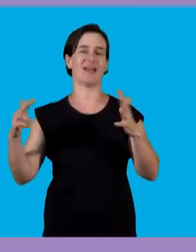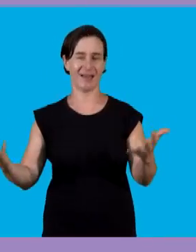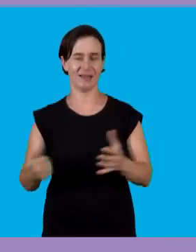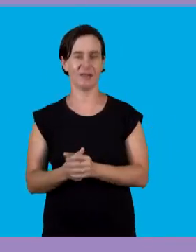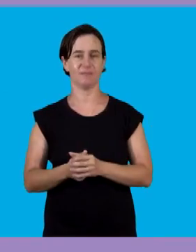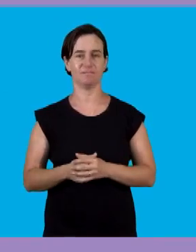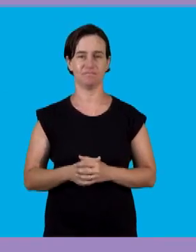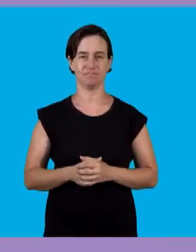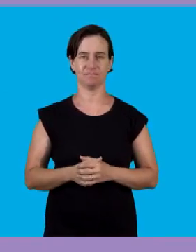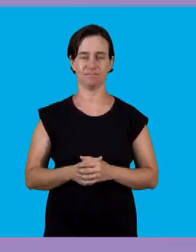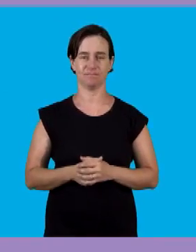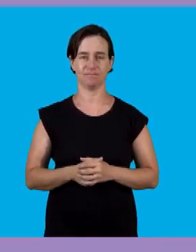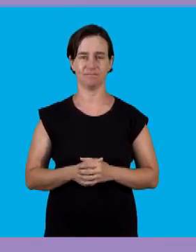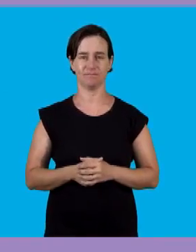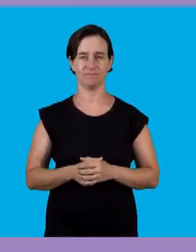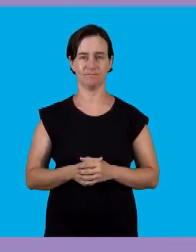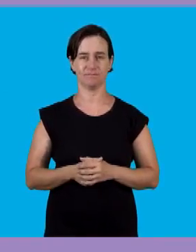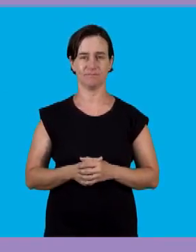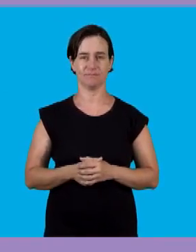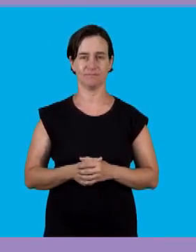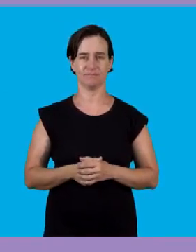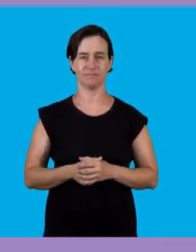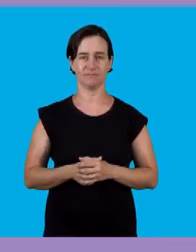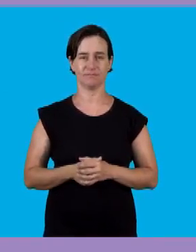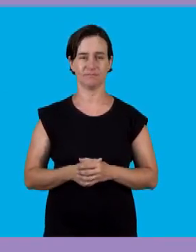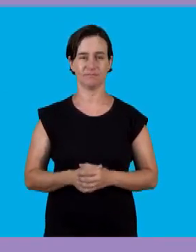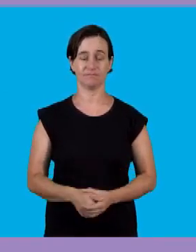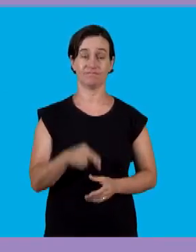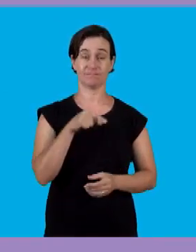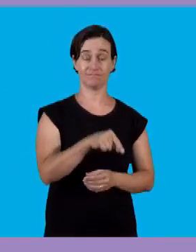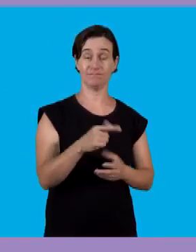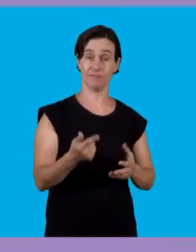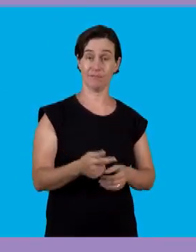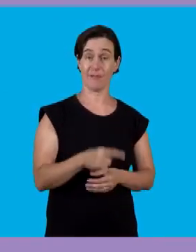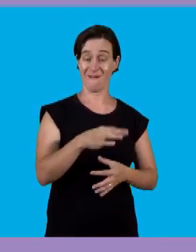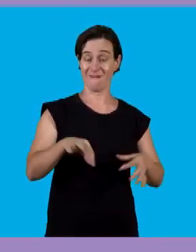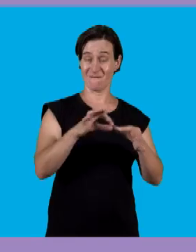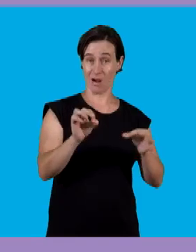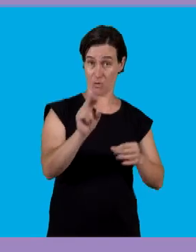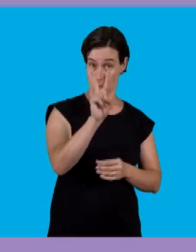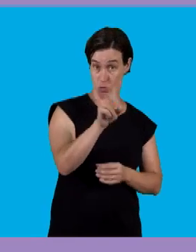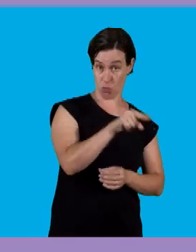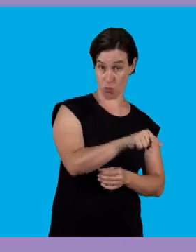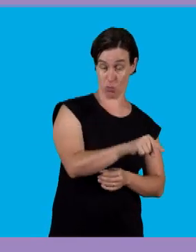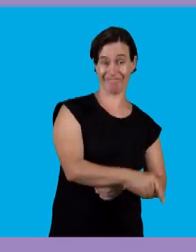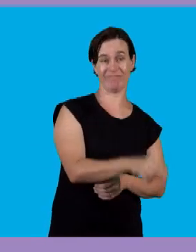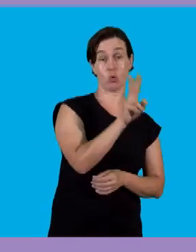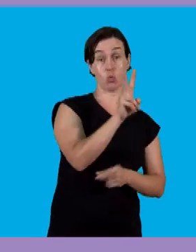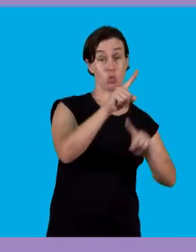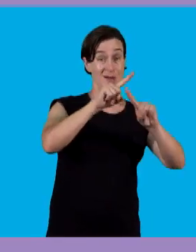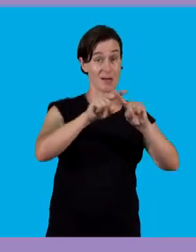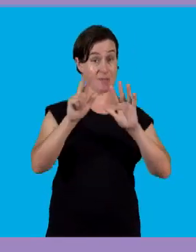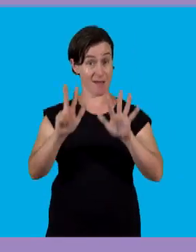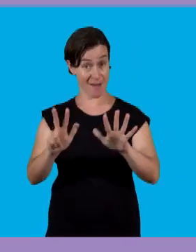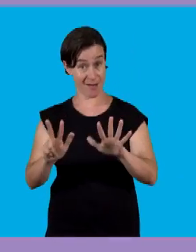it into our flow diagram. So we have the first input value of 2. So 2